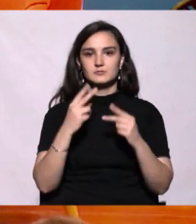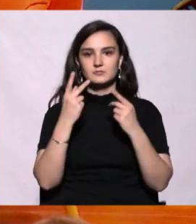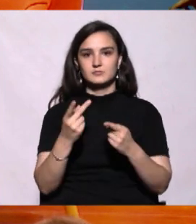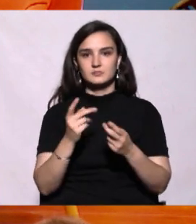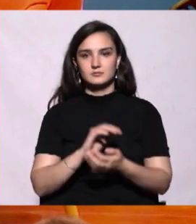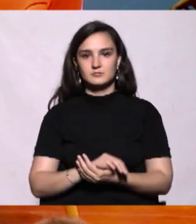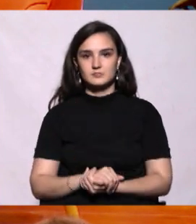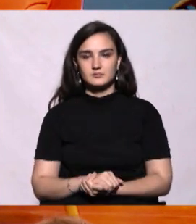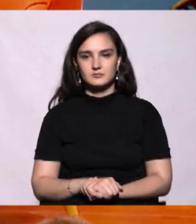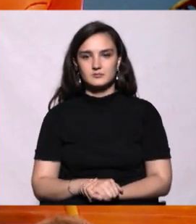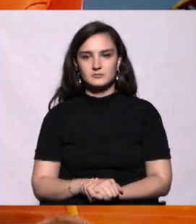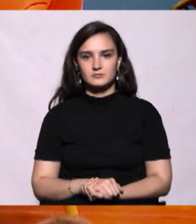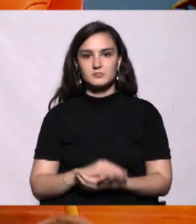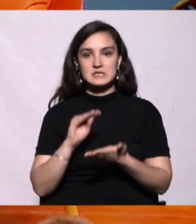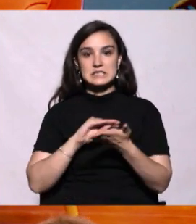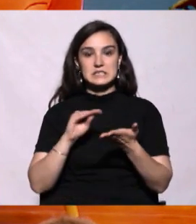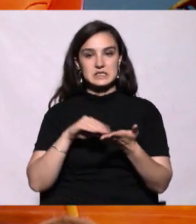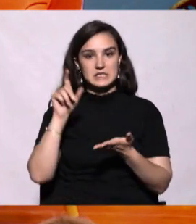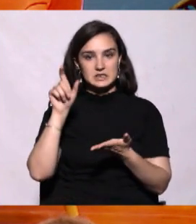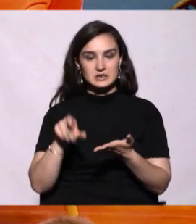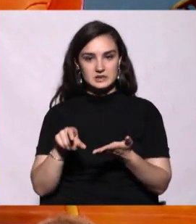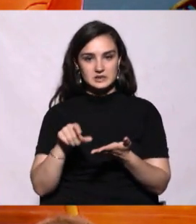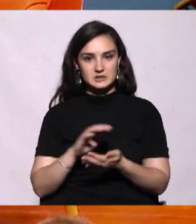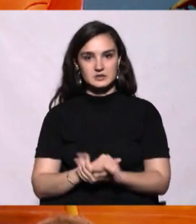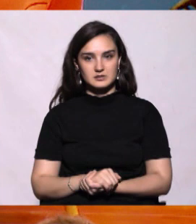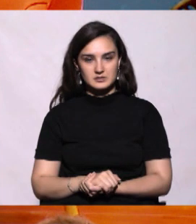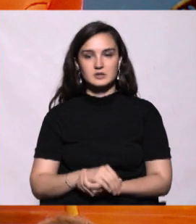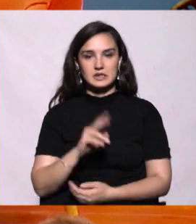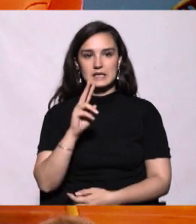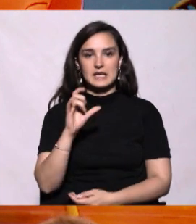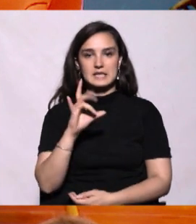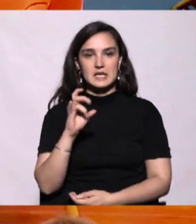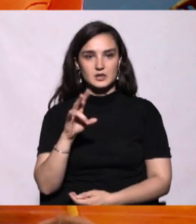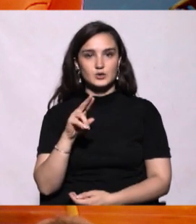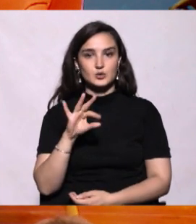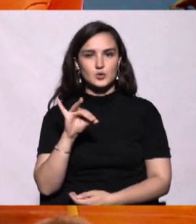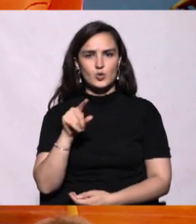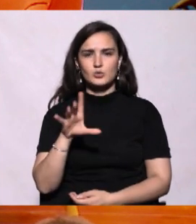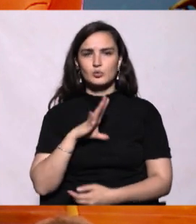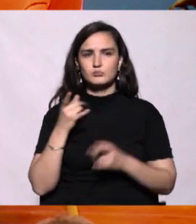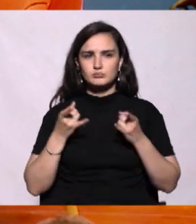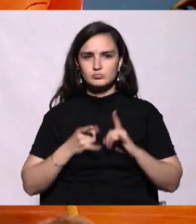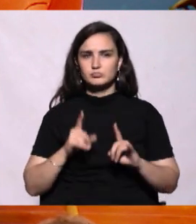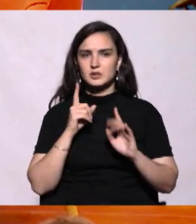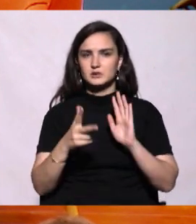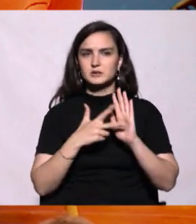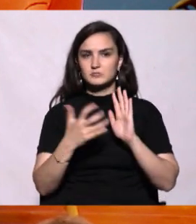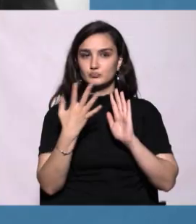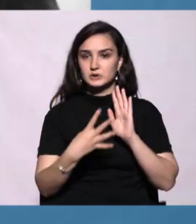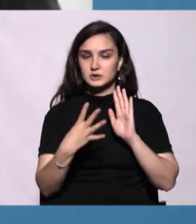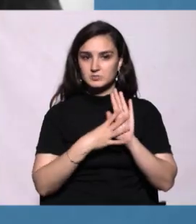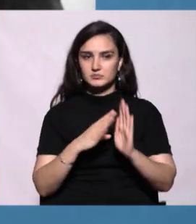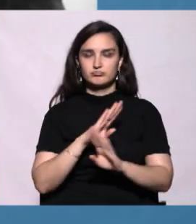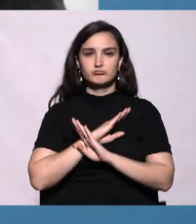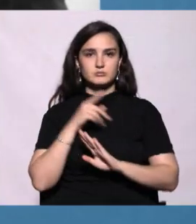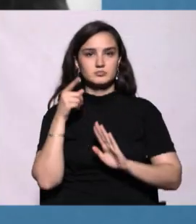to our author, Sir Arthur Conan Doyle. So, he was born in 1859 and